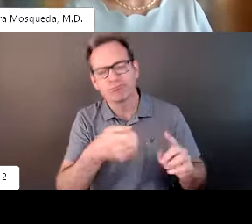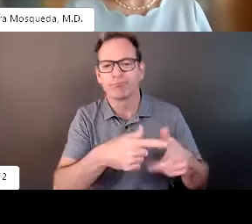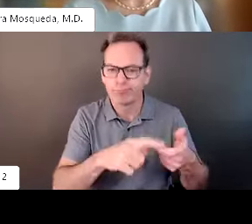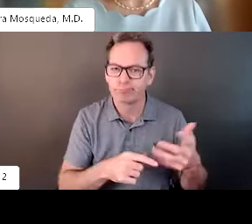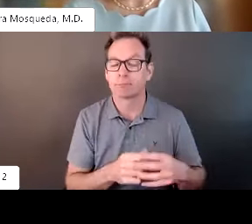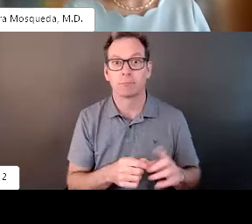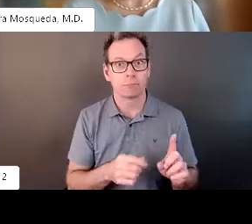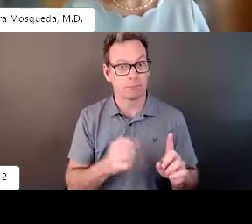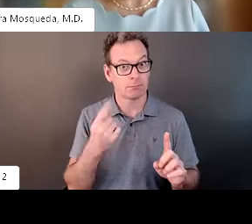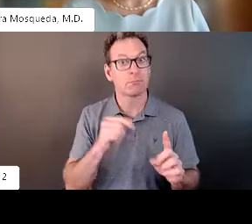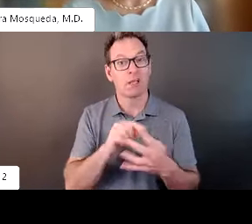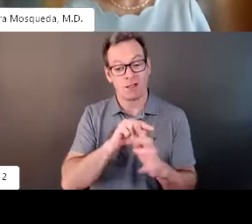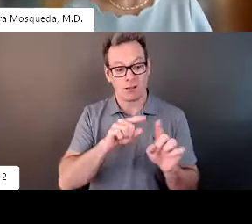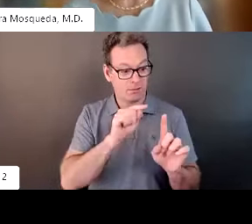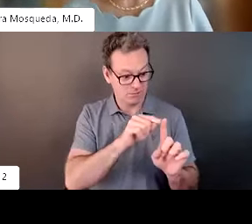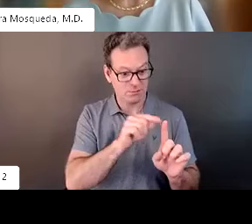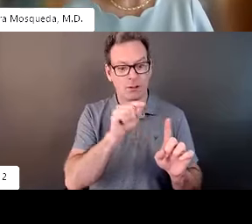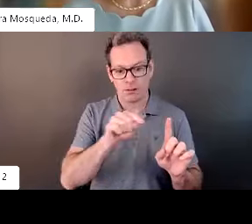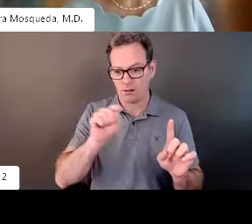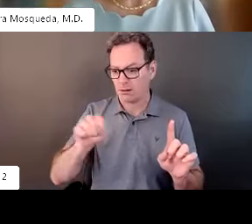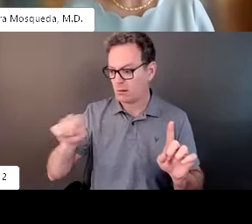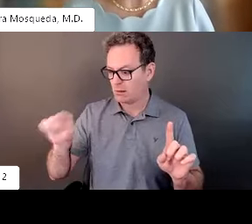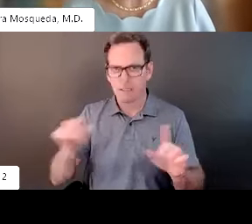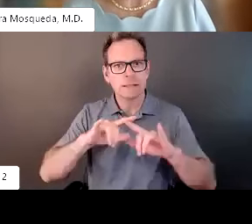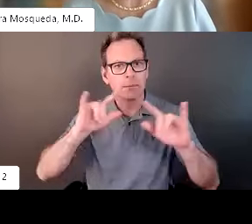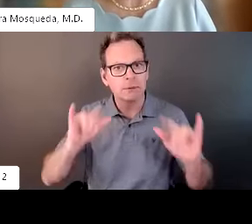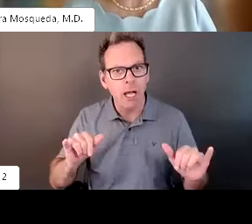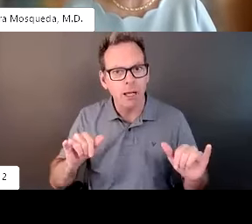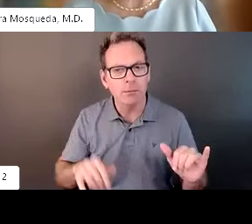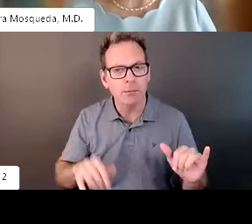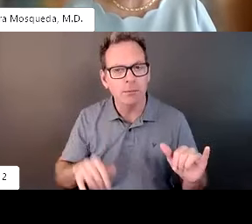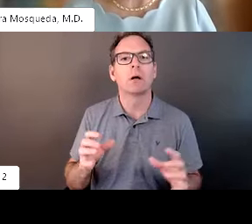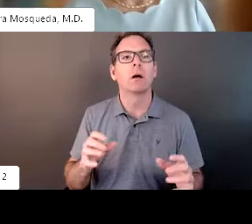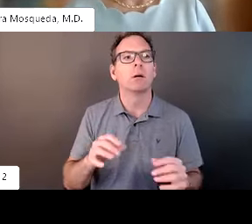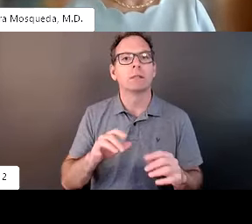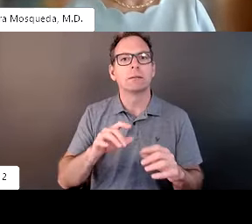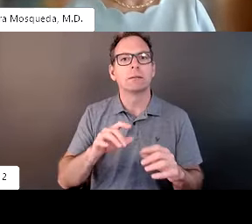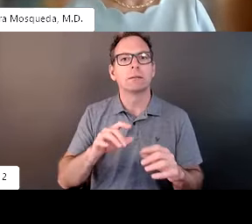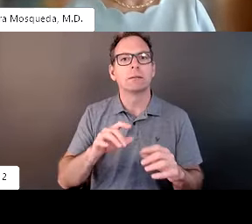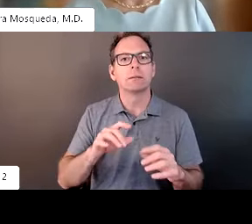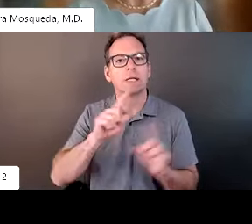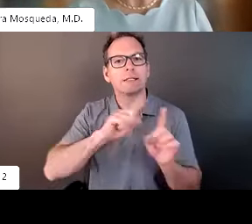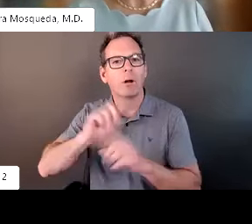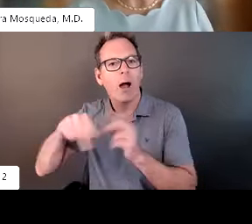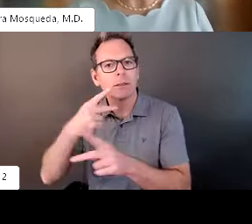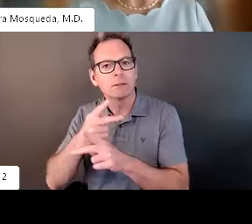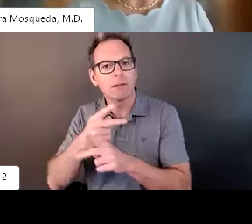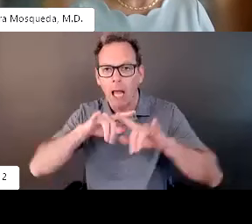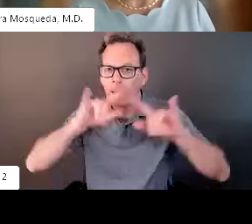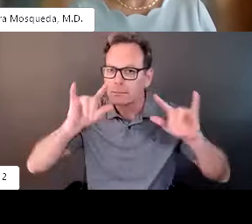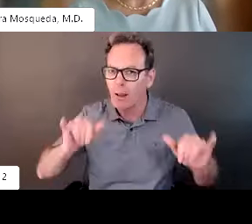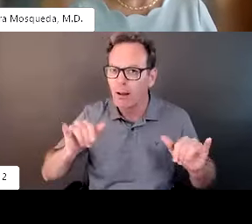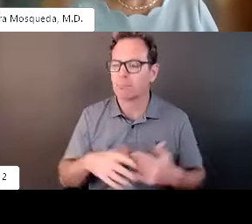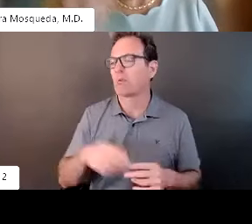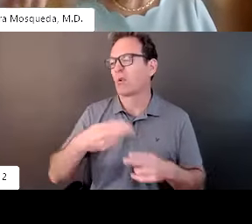of abuse that coexist, something that we call polyvictimization. So I like to remind